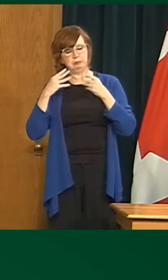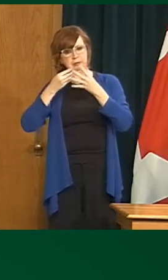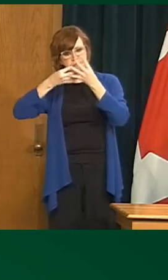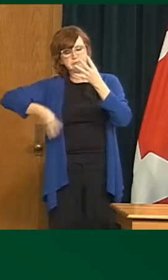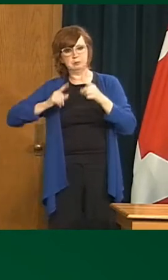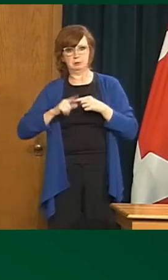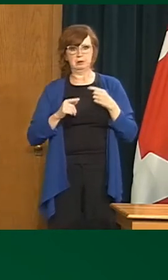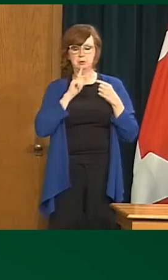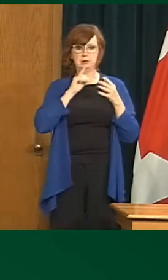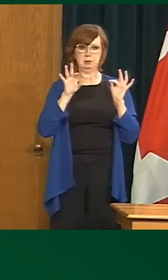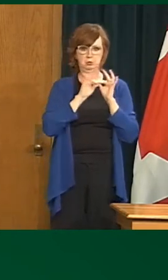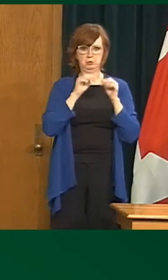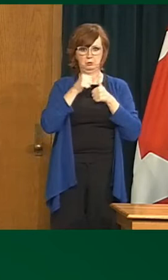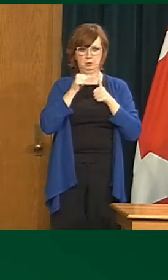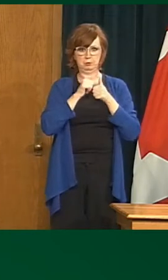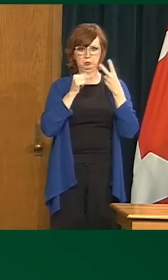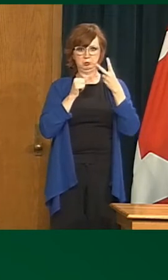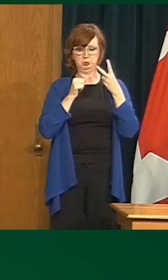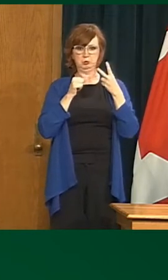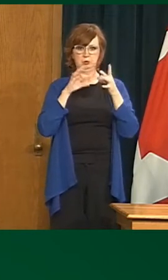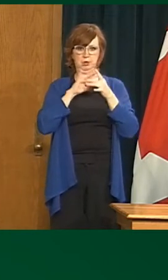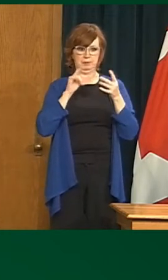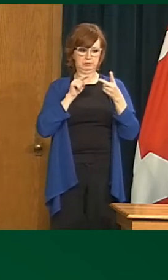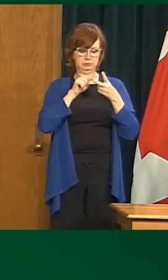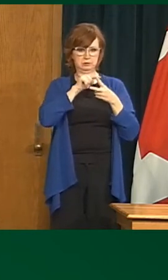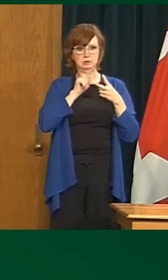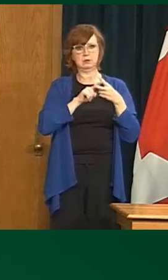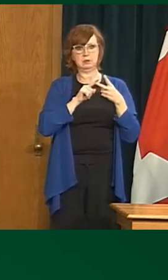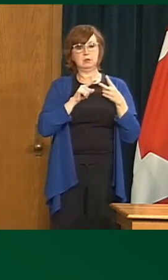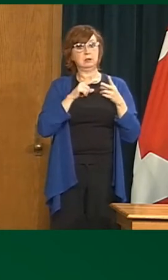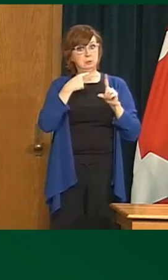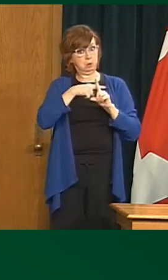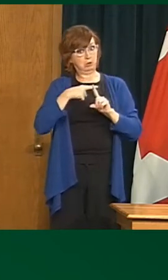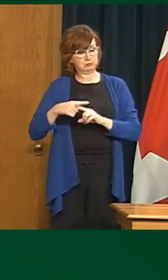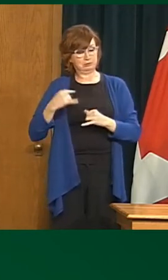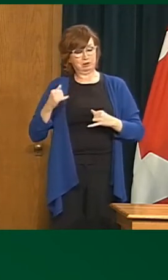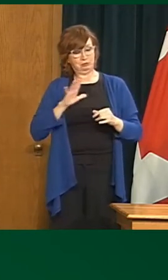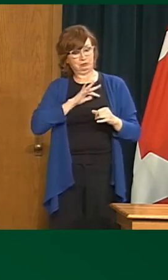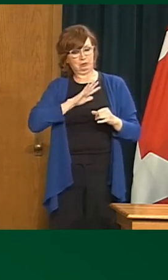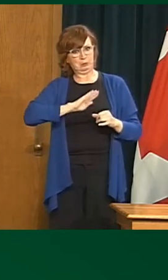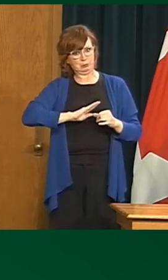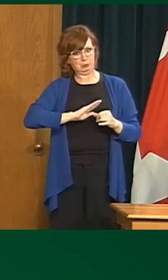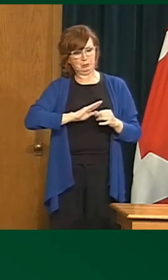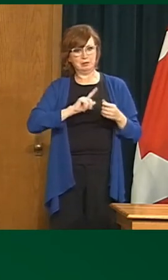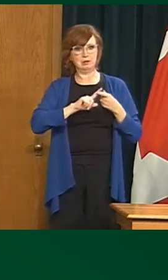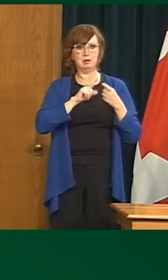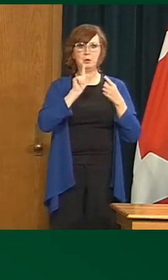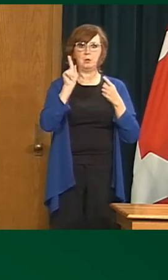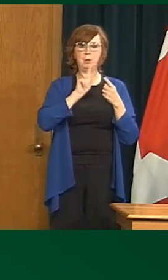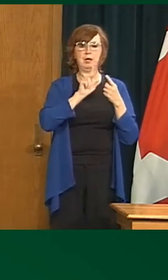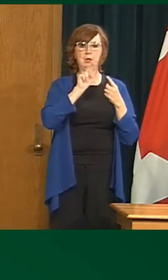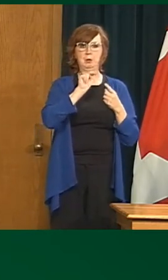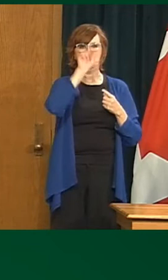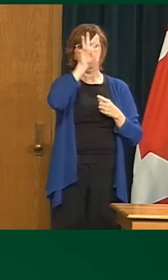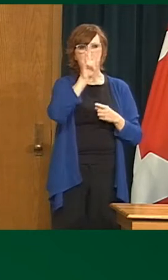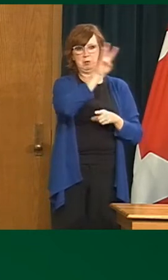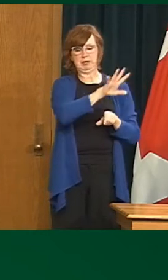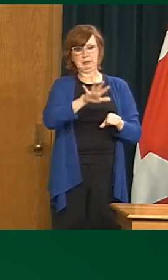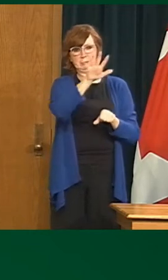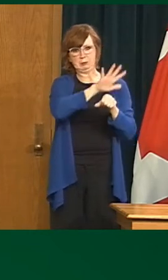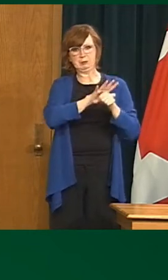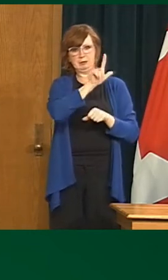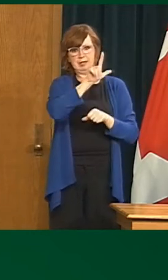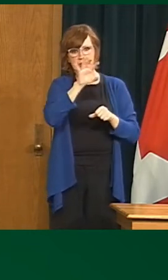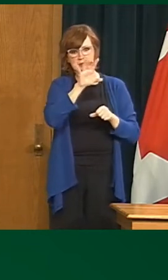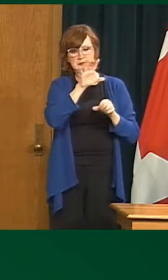that there was an intense outbreak in the Northwest, which is now on the way down. And this is due to the significant efforts by